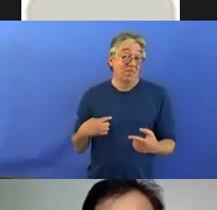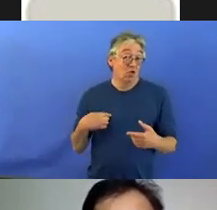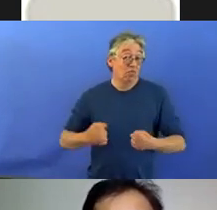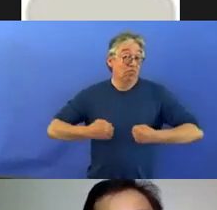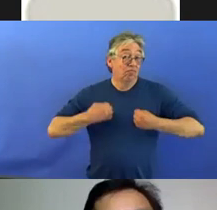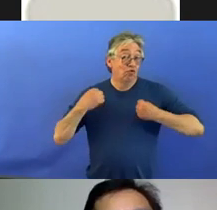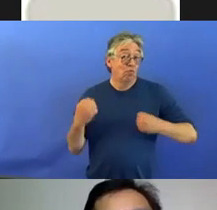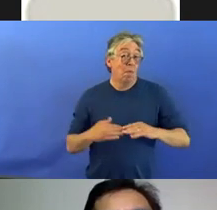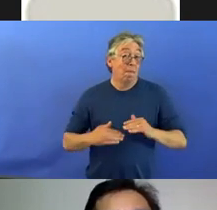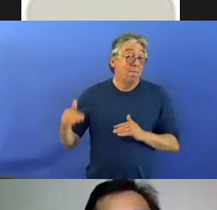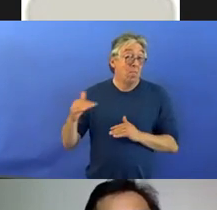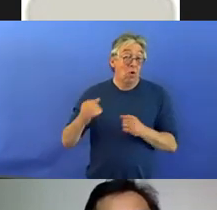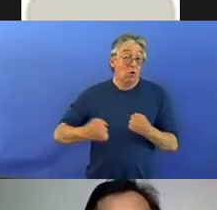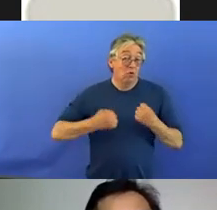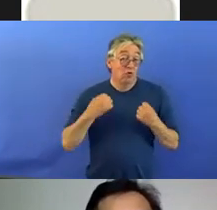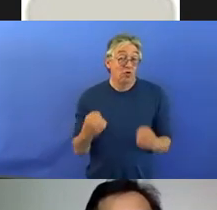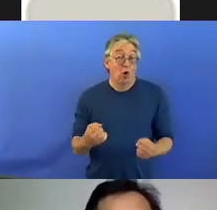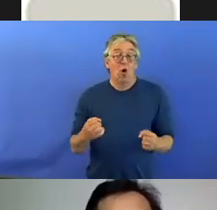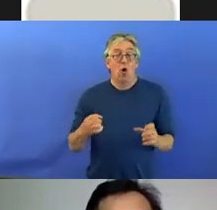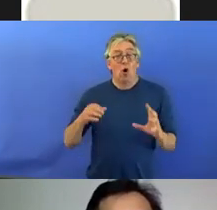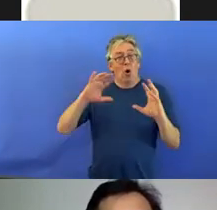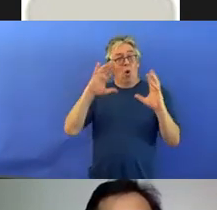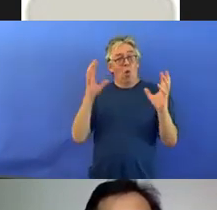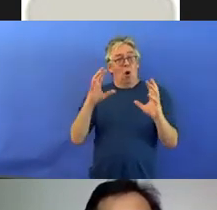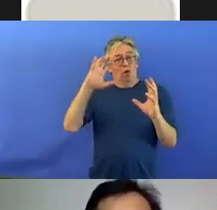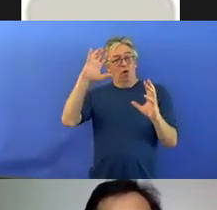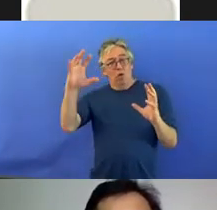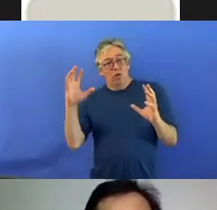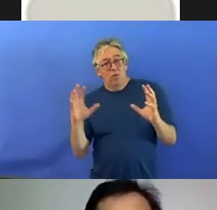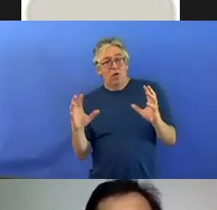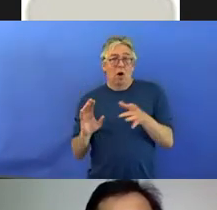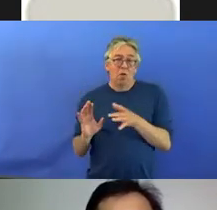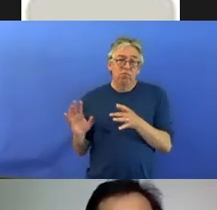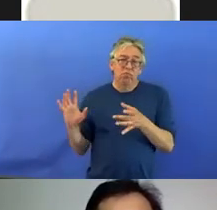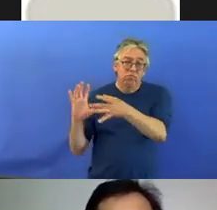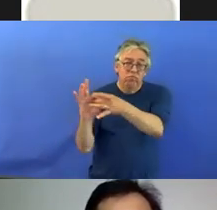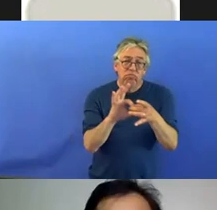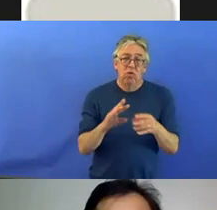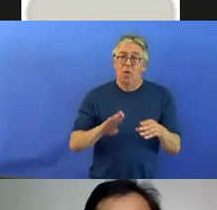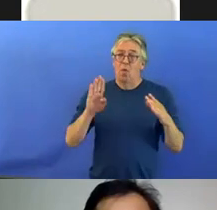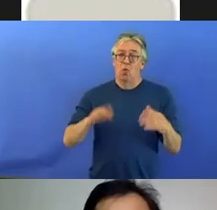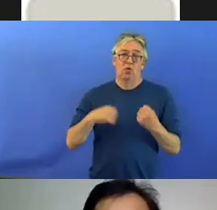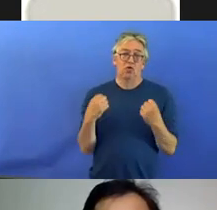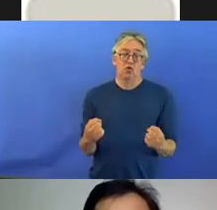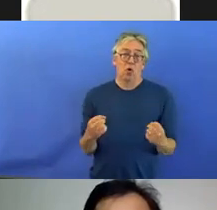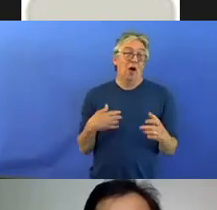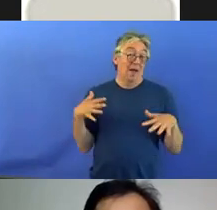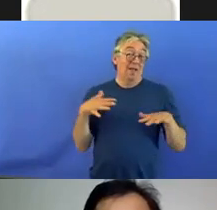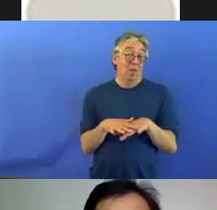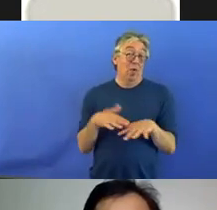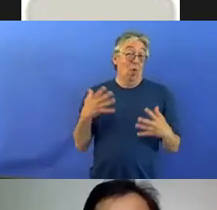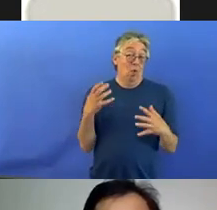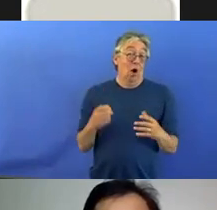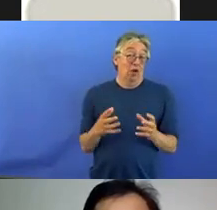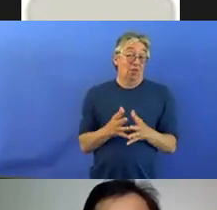to exchange ideas between regions, and we will continue to be active and expand this network globally. And